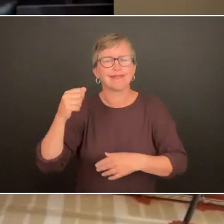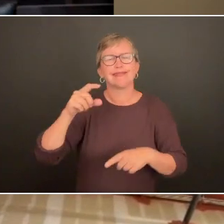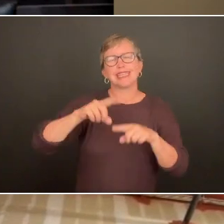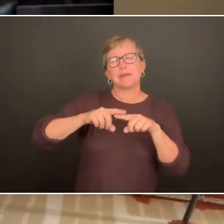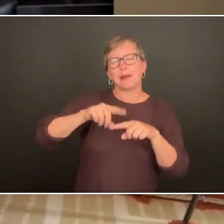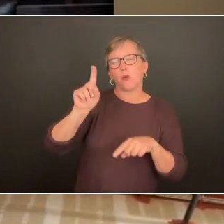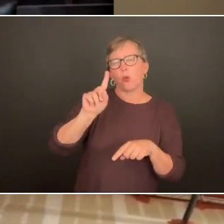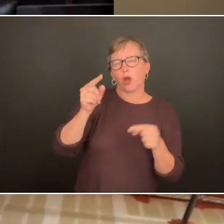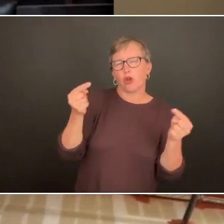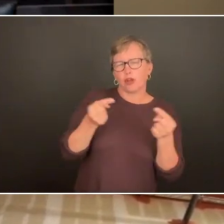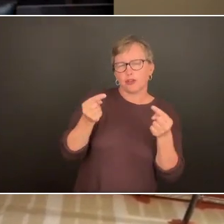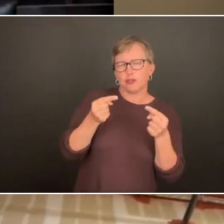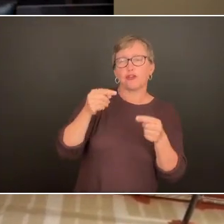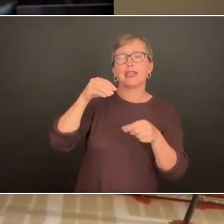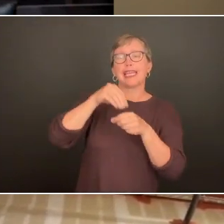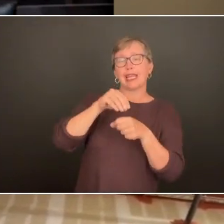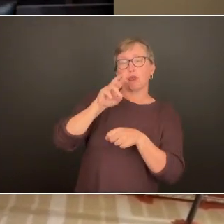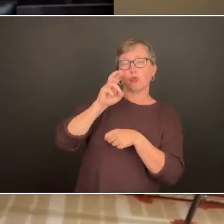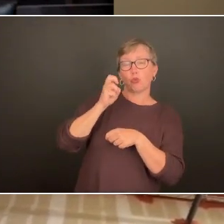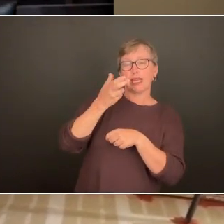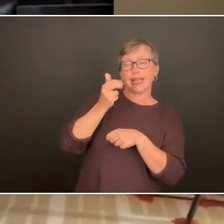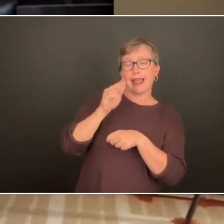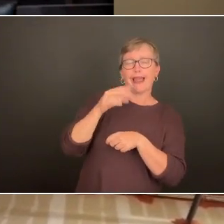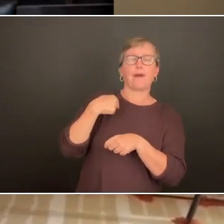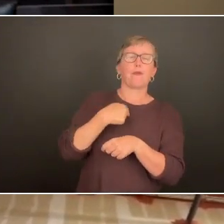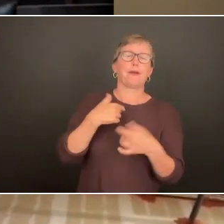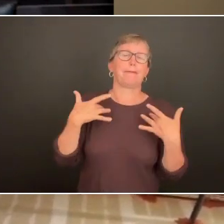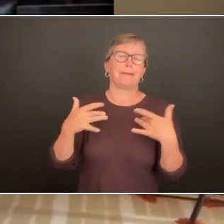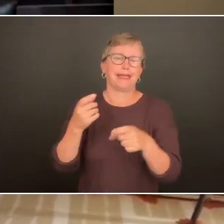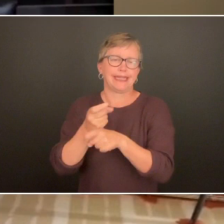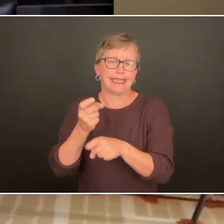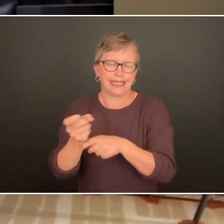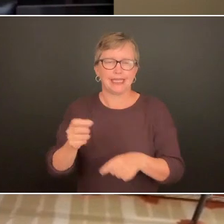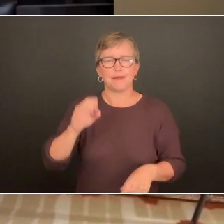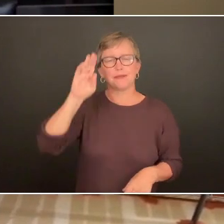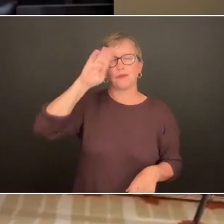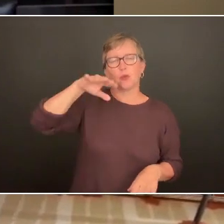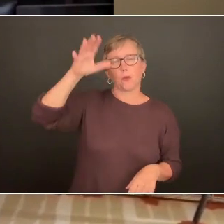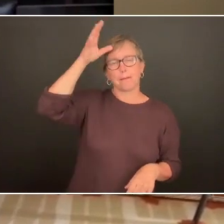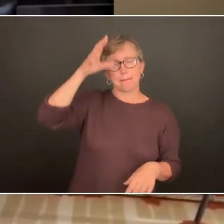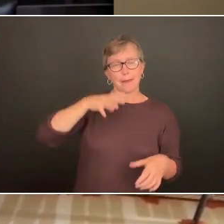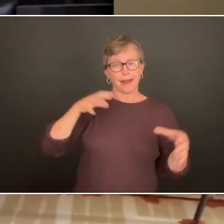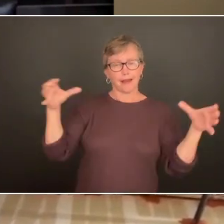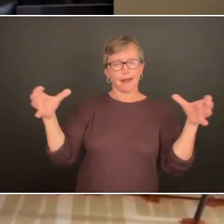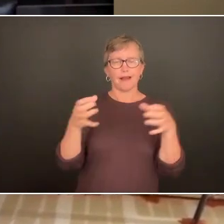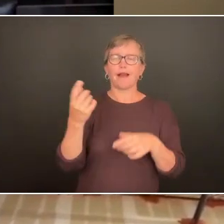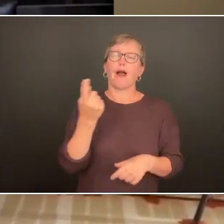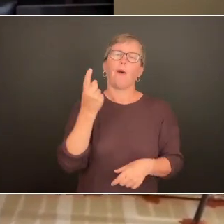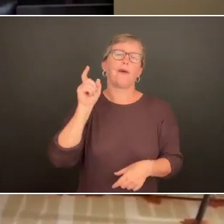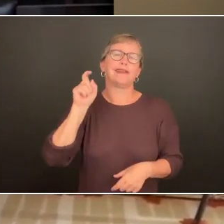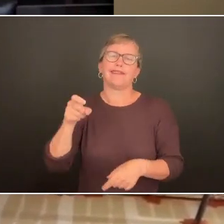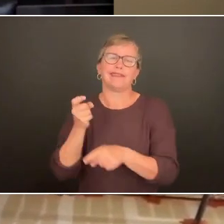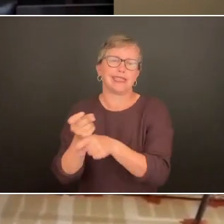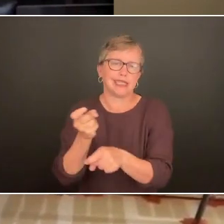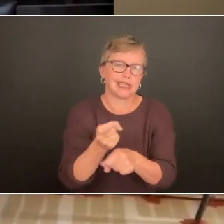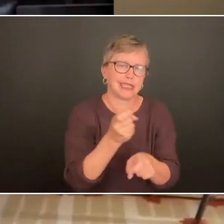erection because of where they had their injury. So we used to tease them. in the Sure. rehab, of course. Oh, You got a bunch of guys, we